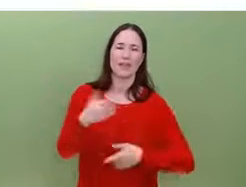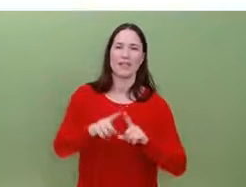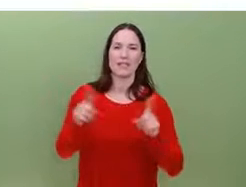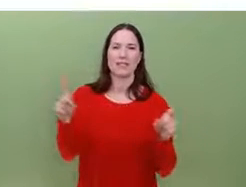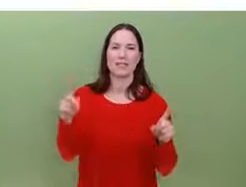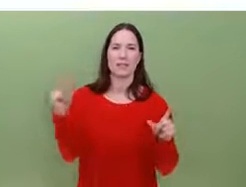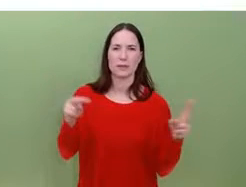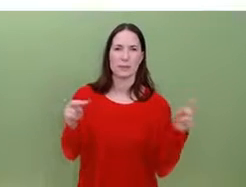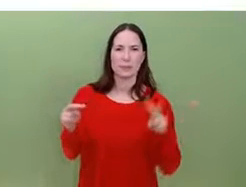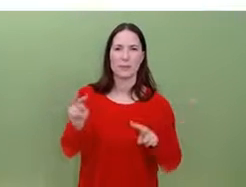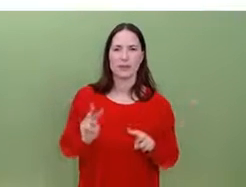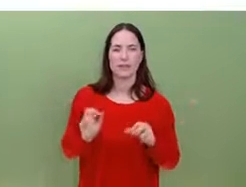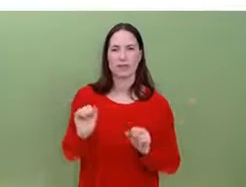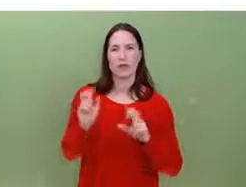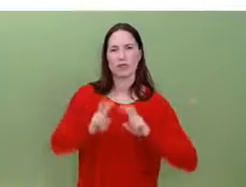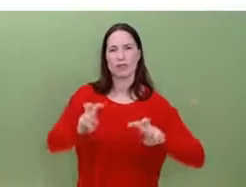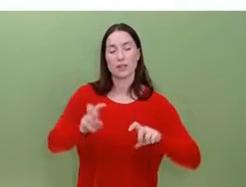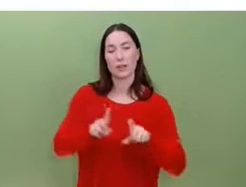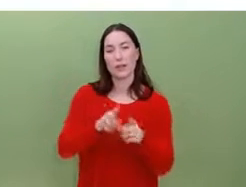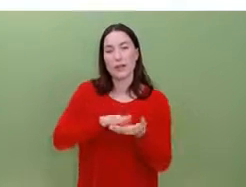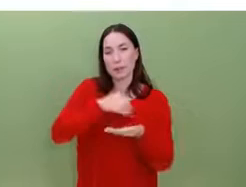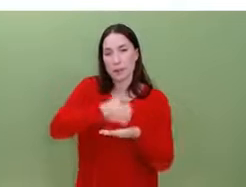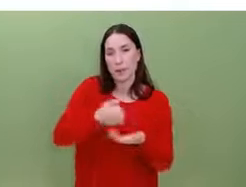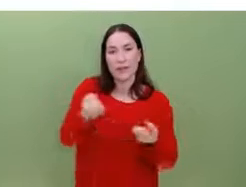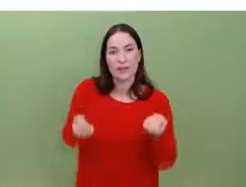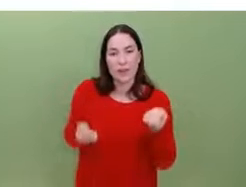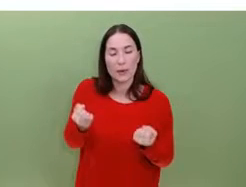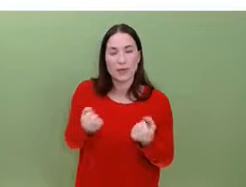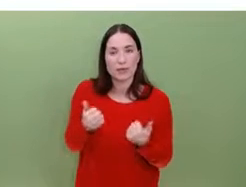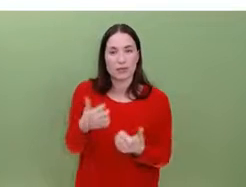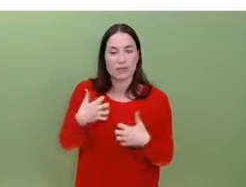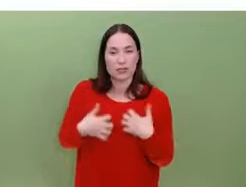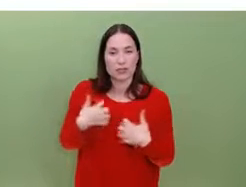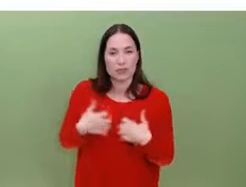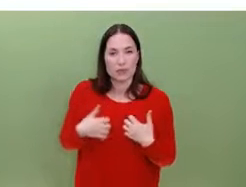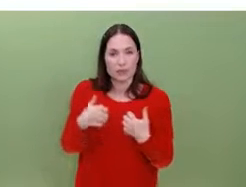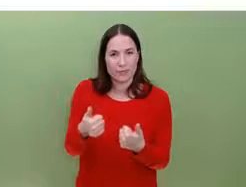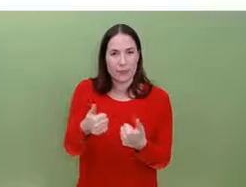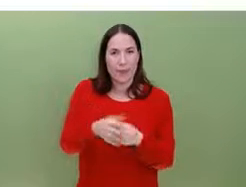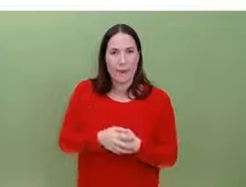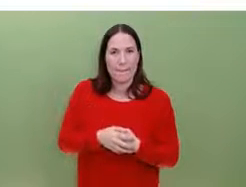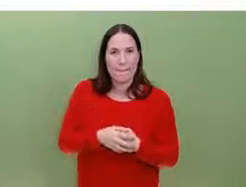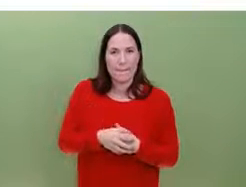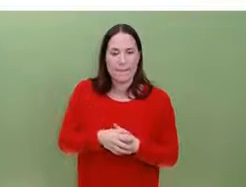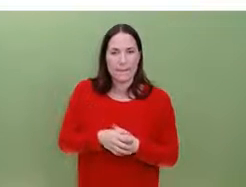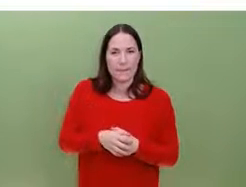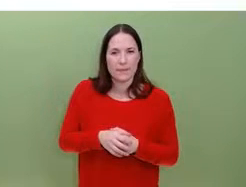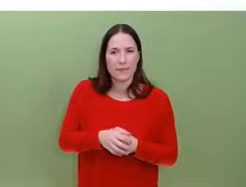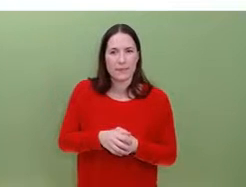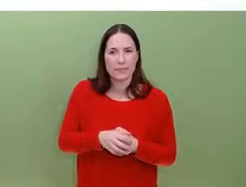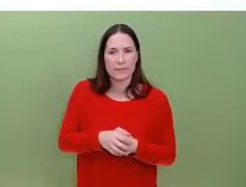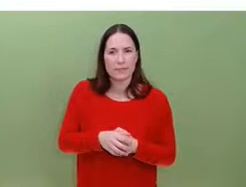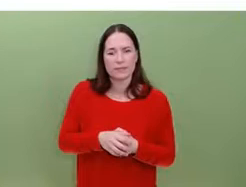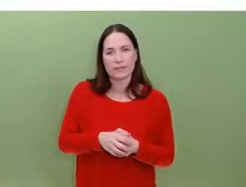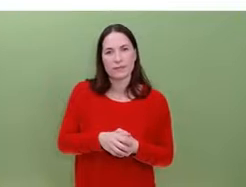terms of research, but also implementation and evaluation as well. So could you put the next slide up, please?